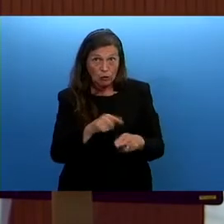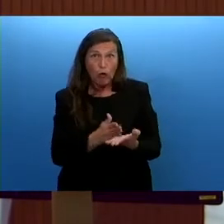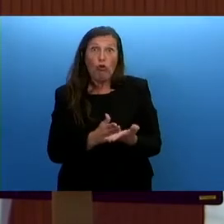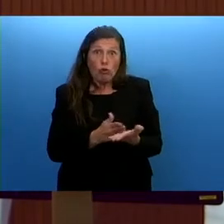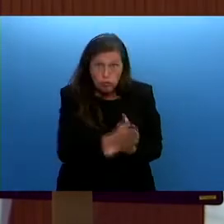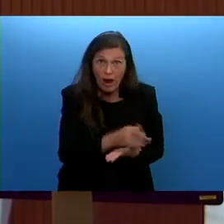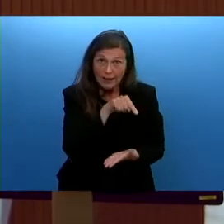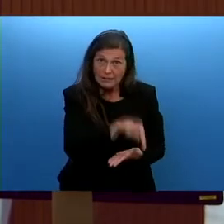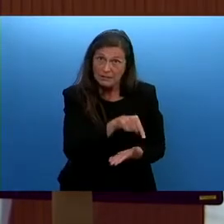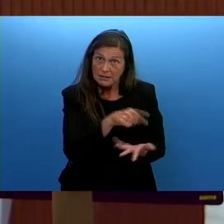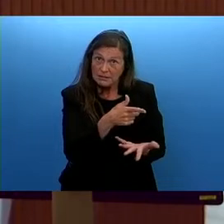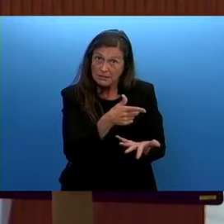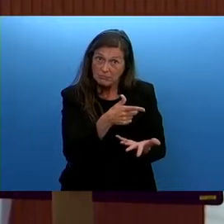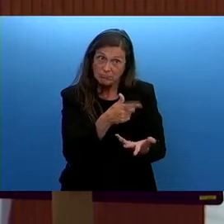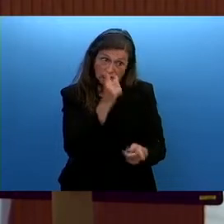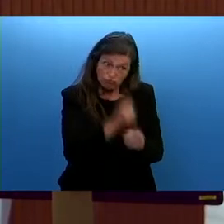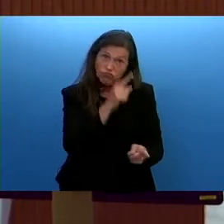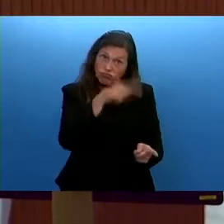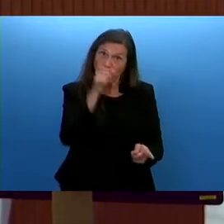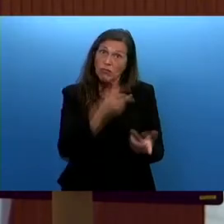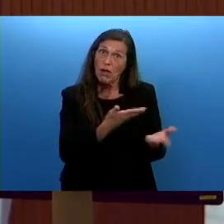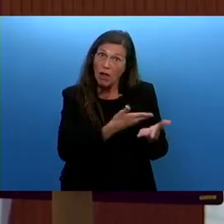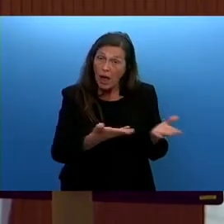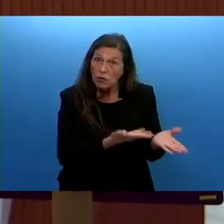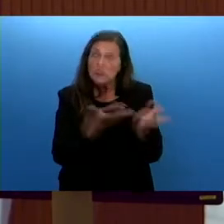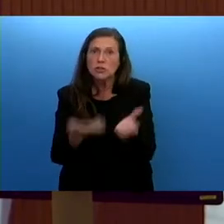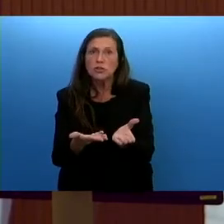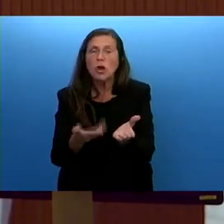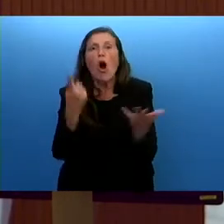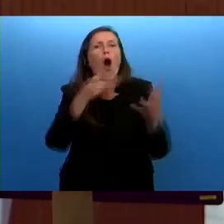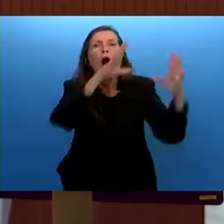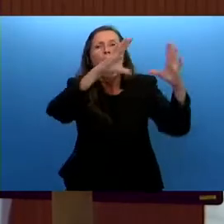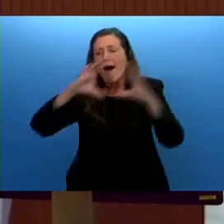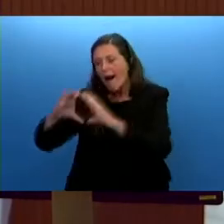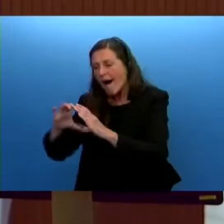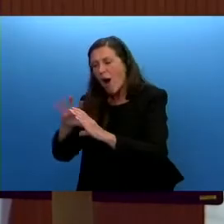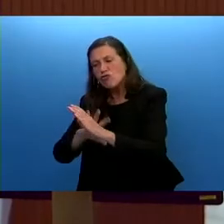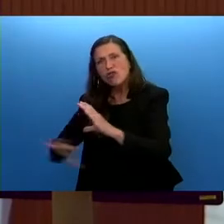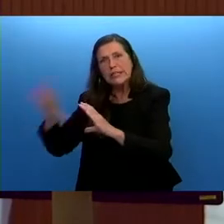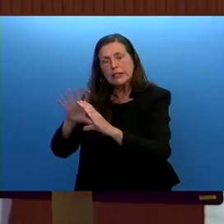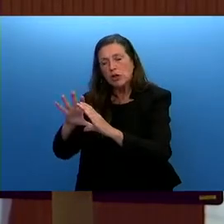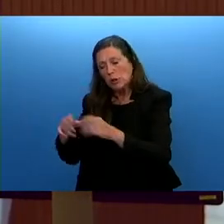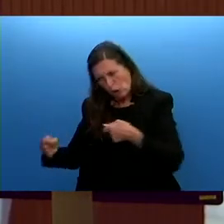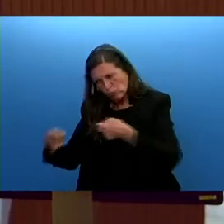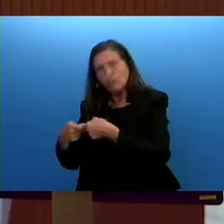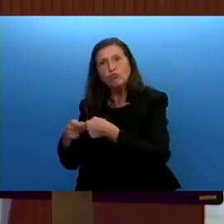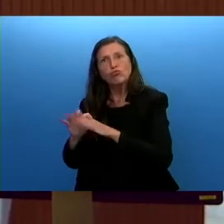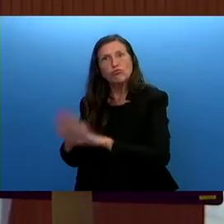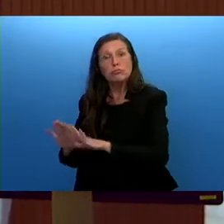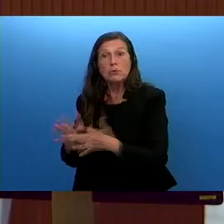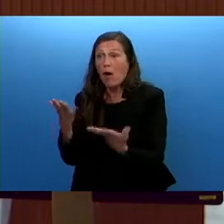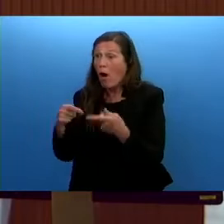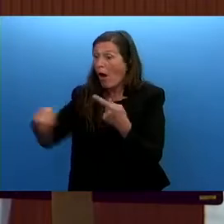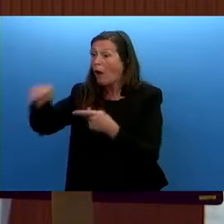apply? And how about the meeting in a regional context when the majority of participants might be either French-speaking